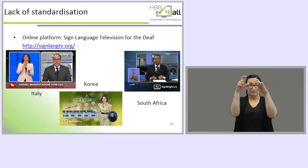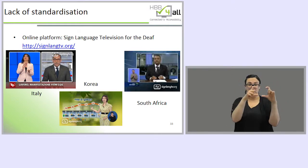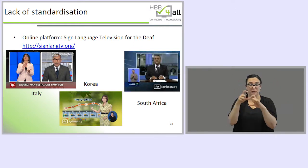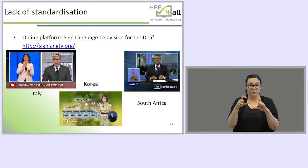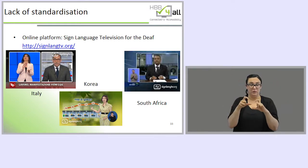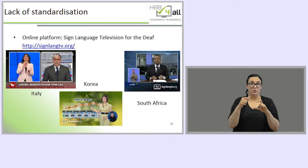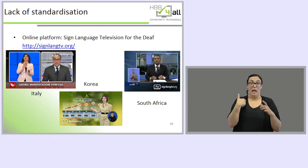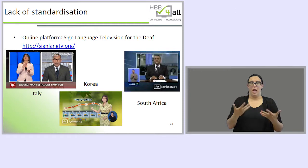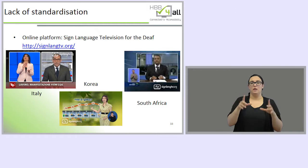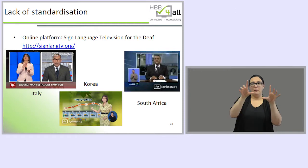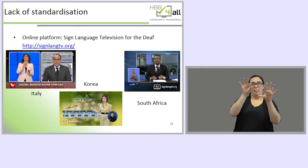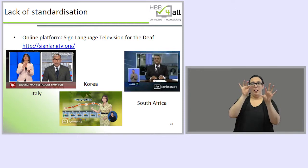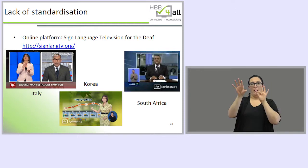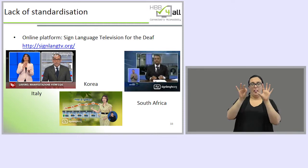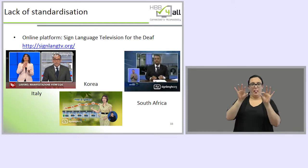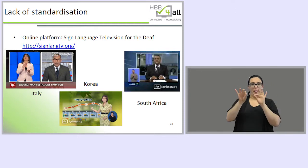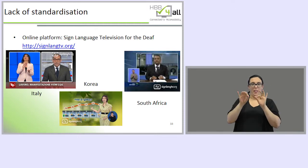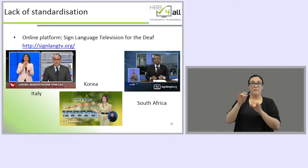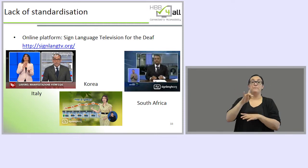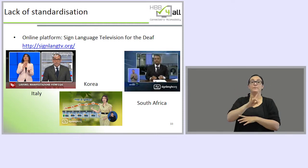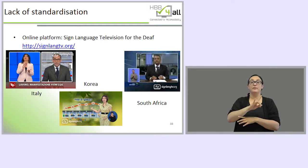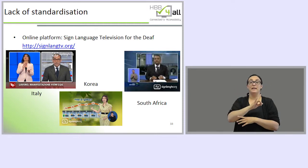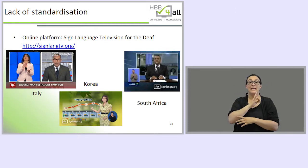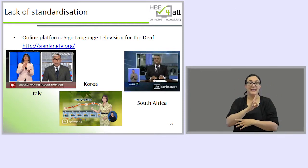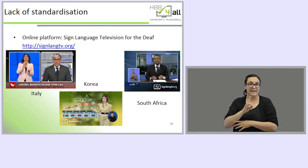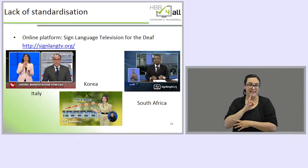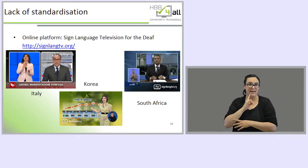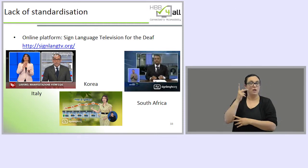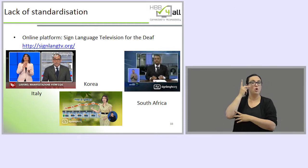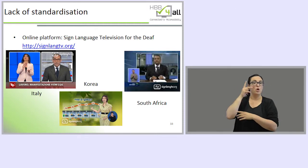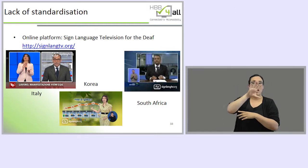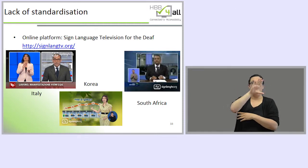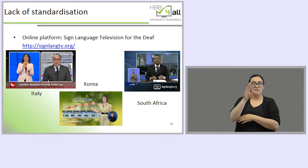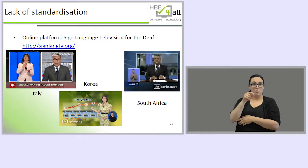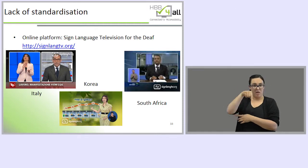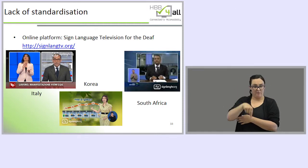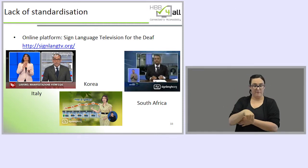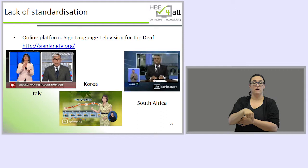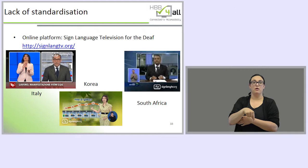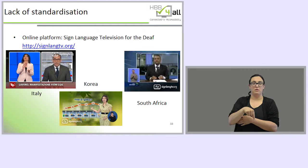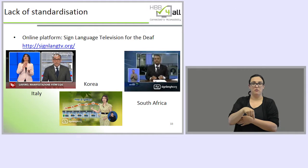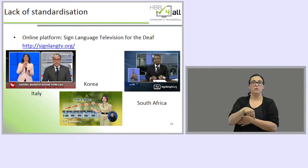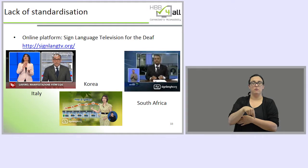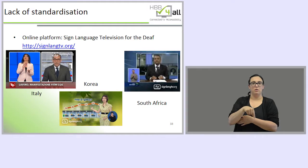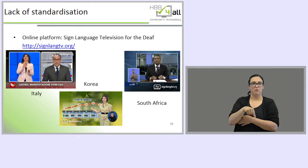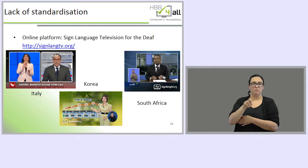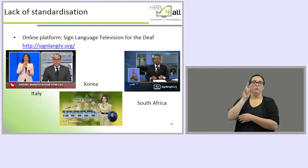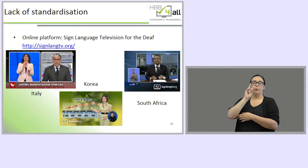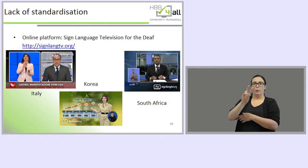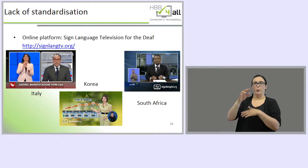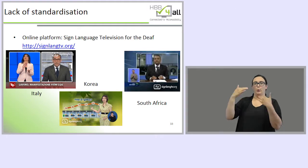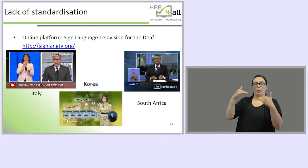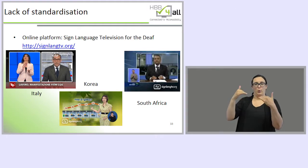you just see a selection from Italy, Korea, and South Africa, and you see the